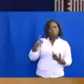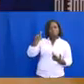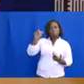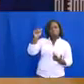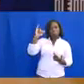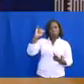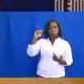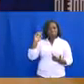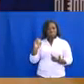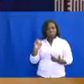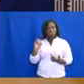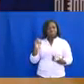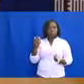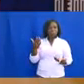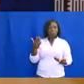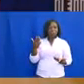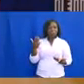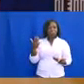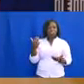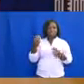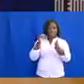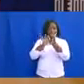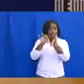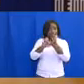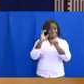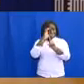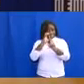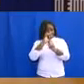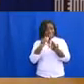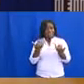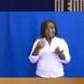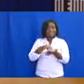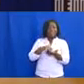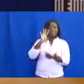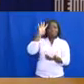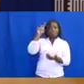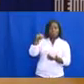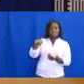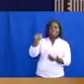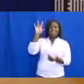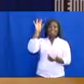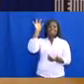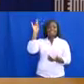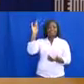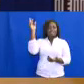positive cases to total tests conducted, stands at 4.7%.